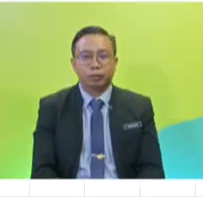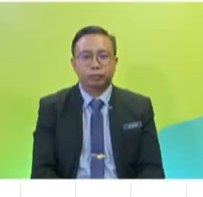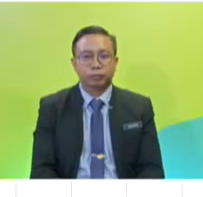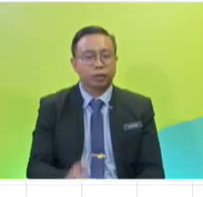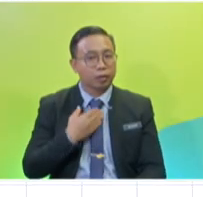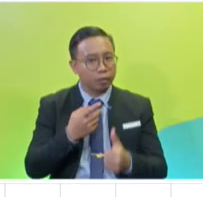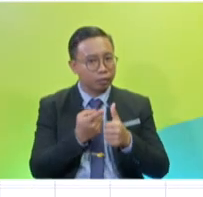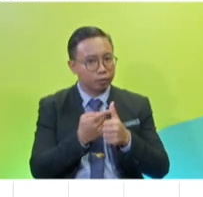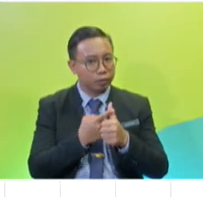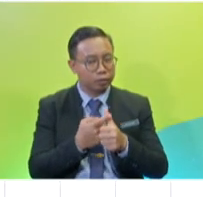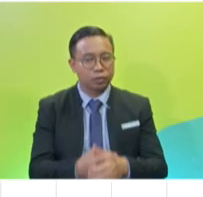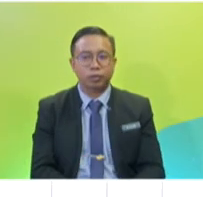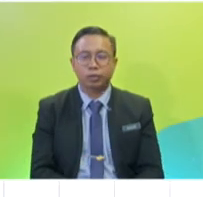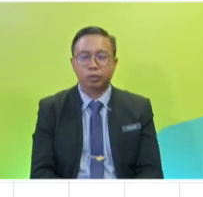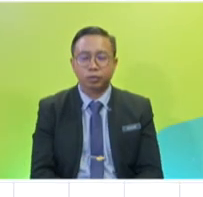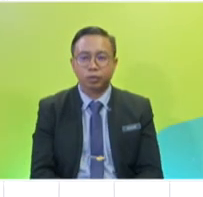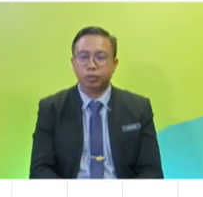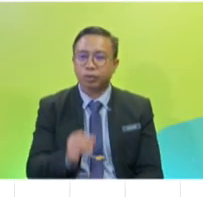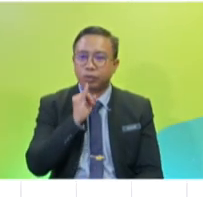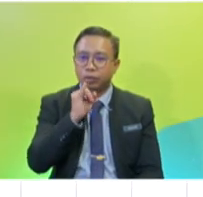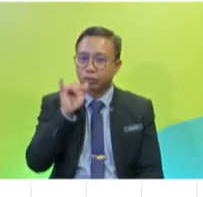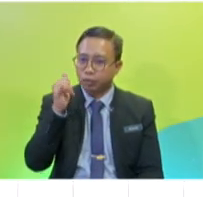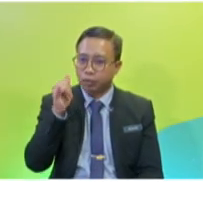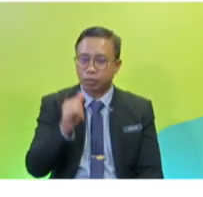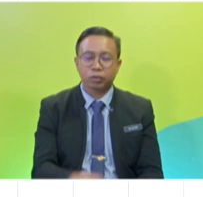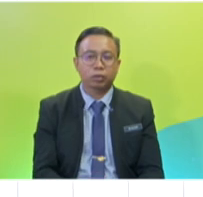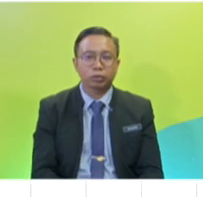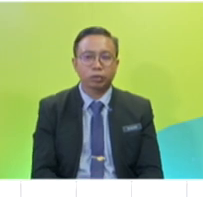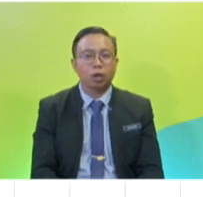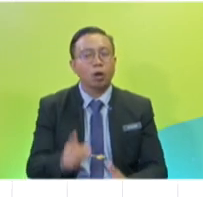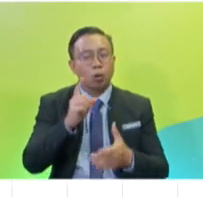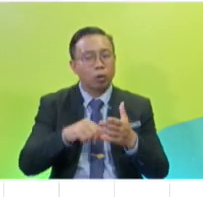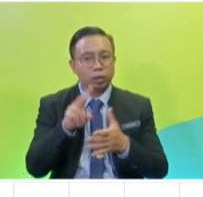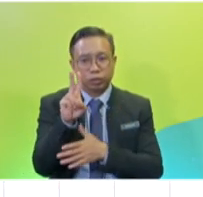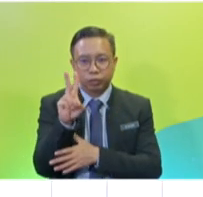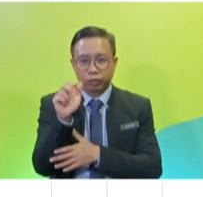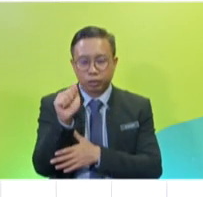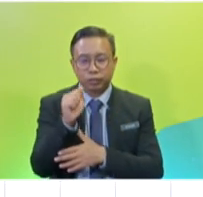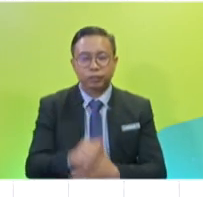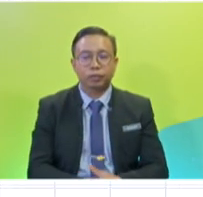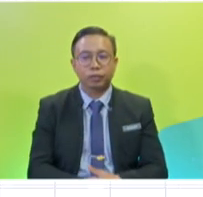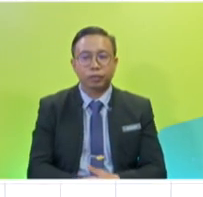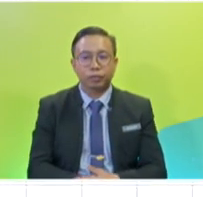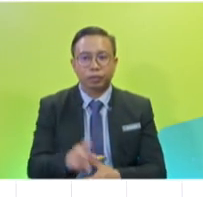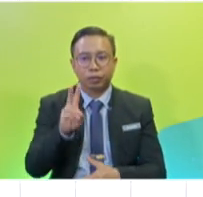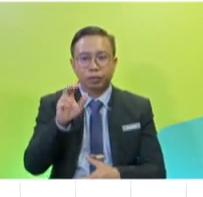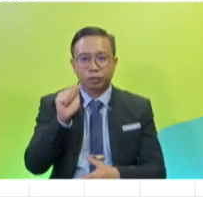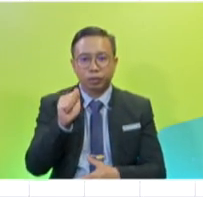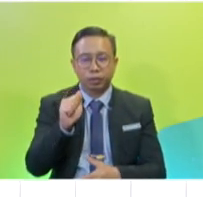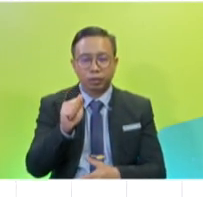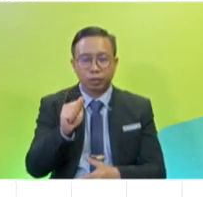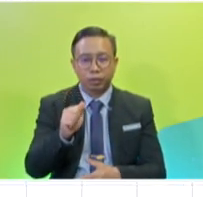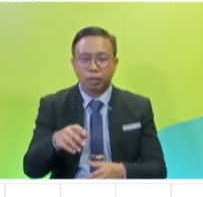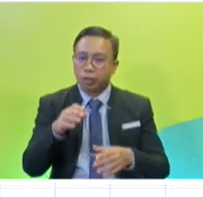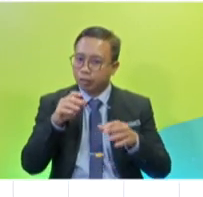My first VA is yellow. Okay, what was the VA? My VAR, spend time